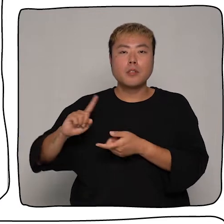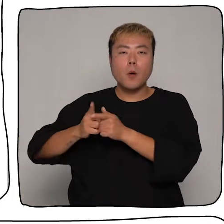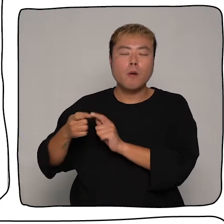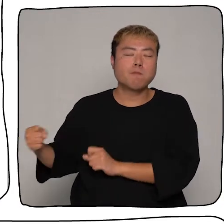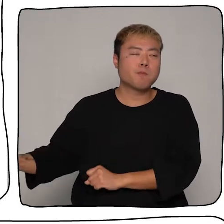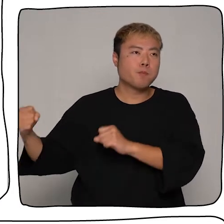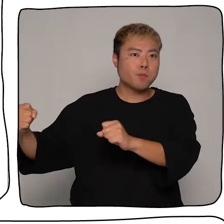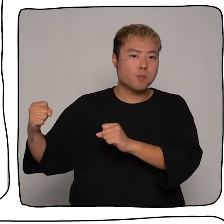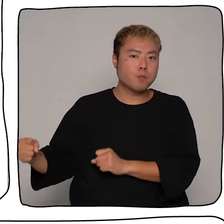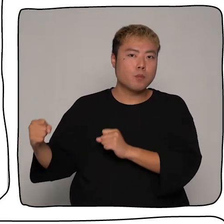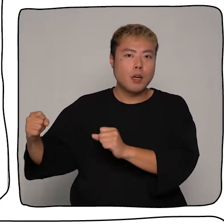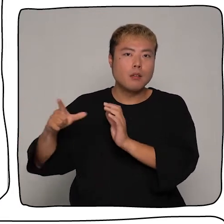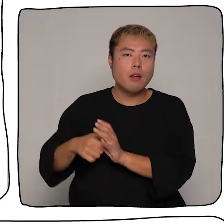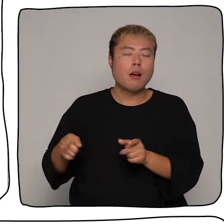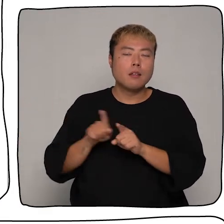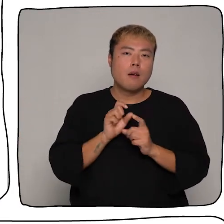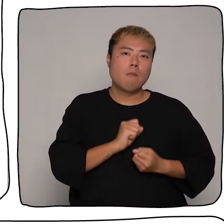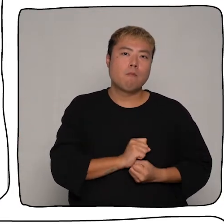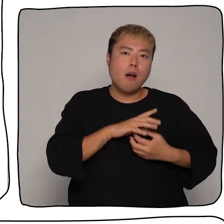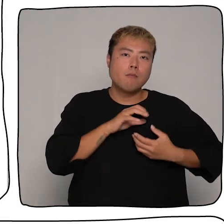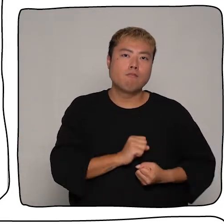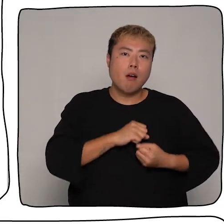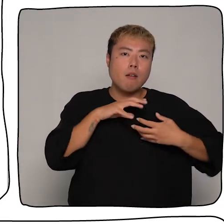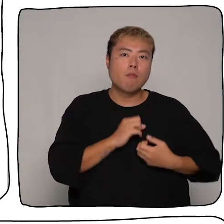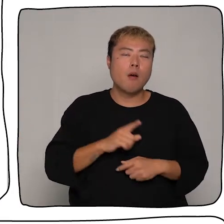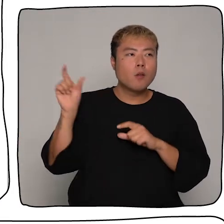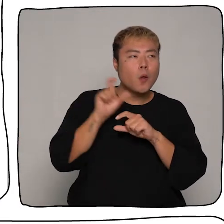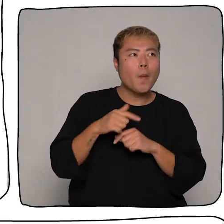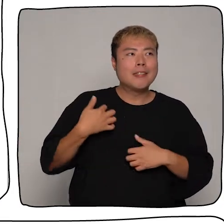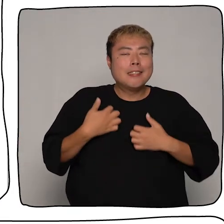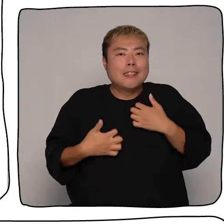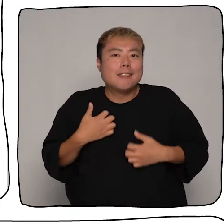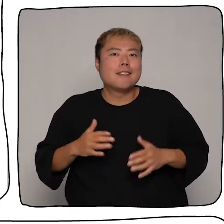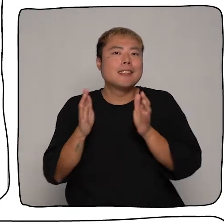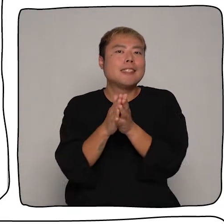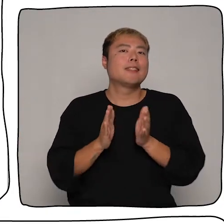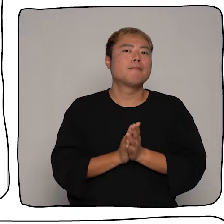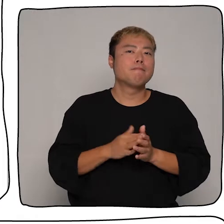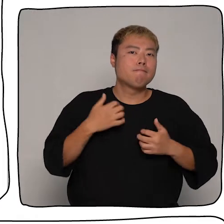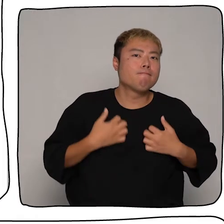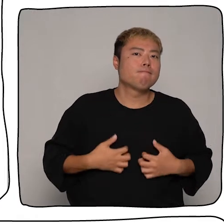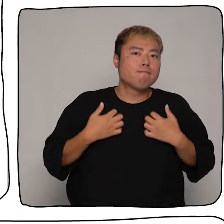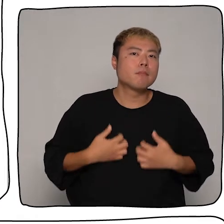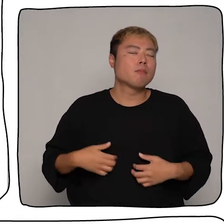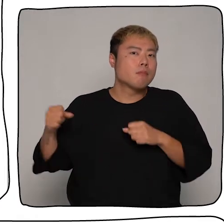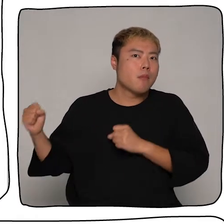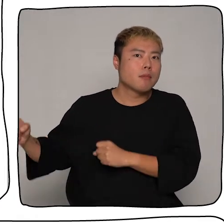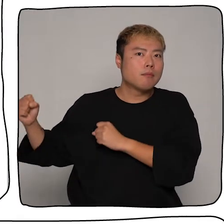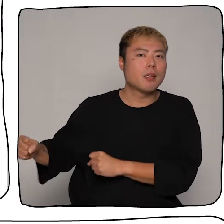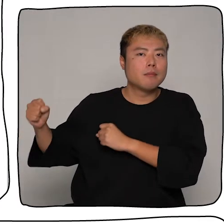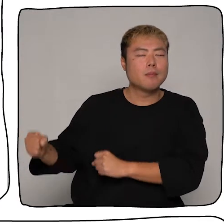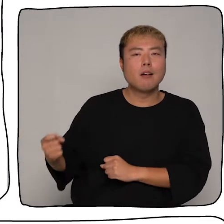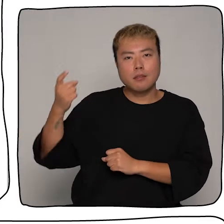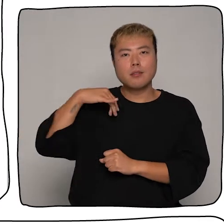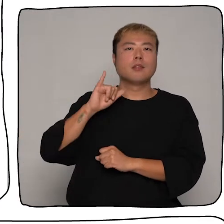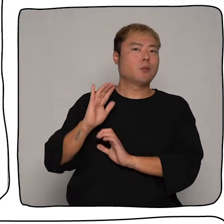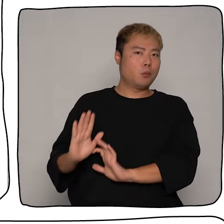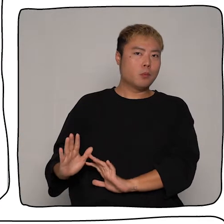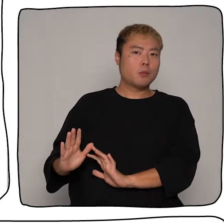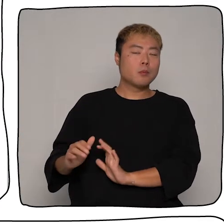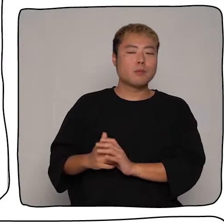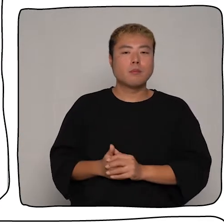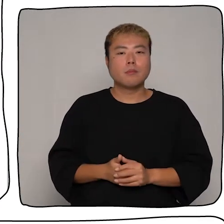get in tune with each other, I can feel the rhythm that makes our hearts dance and have fun.